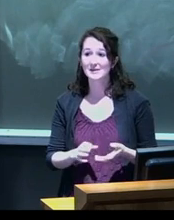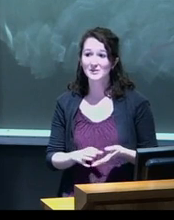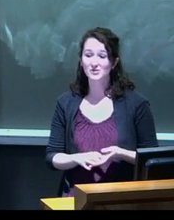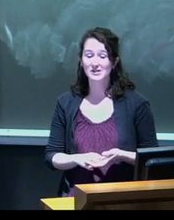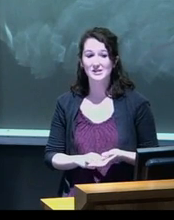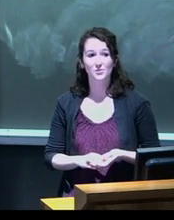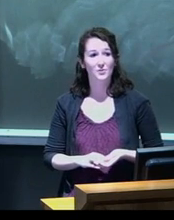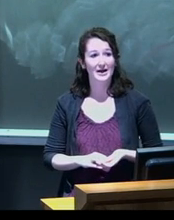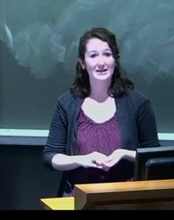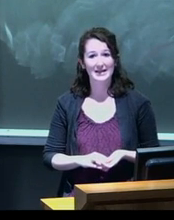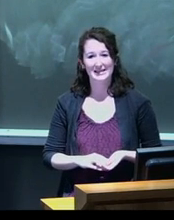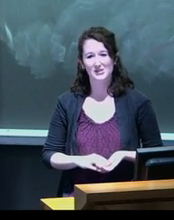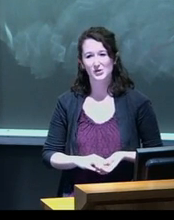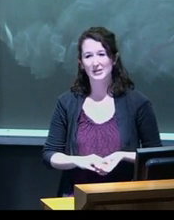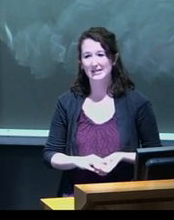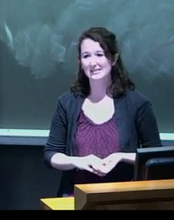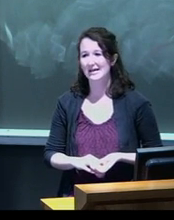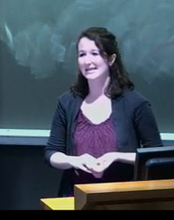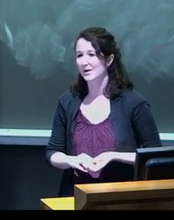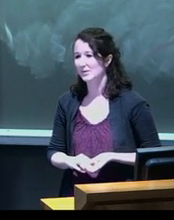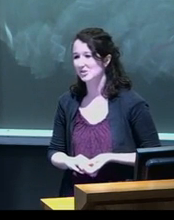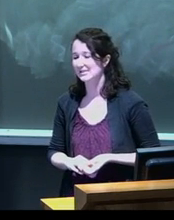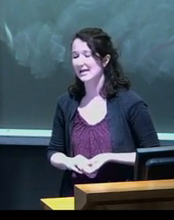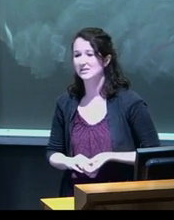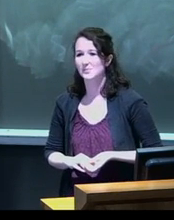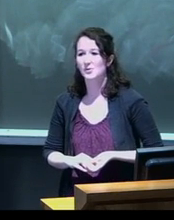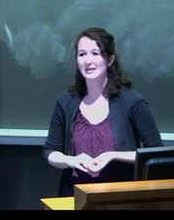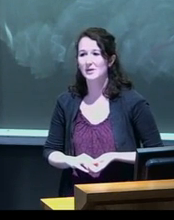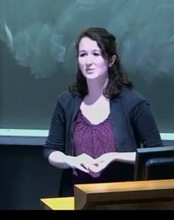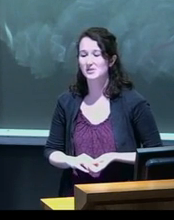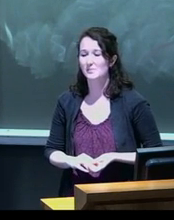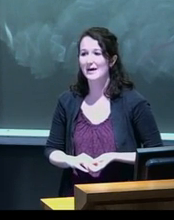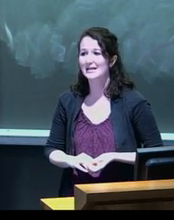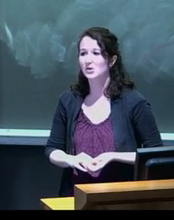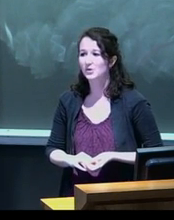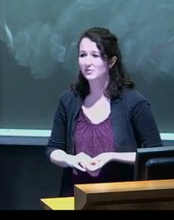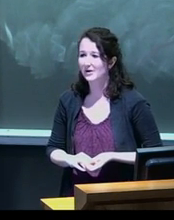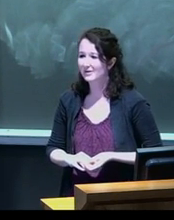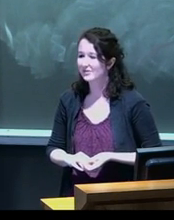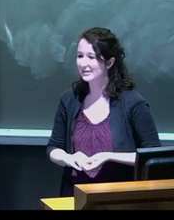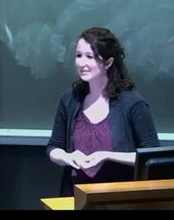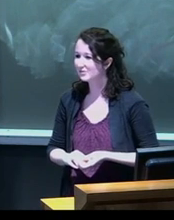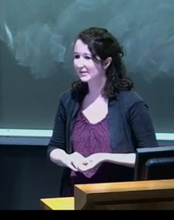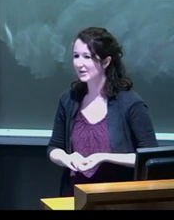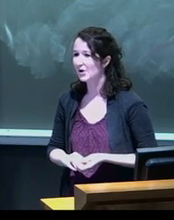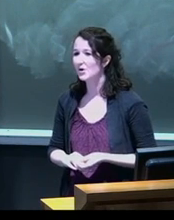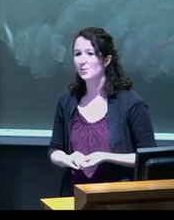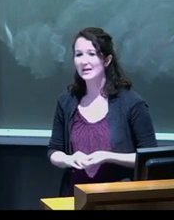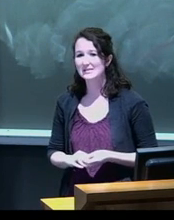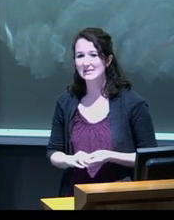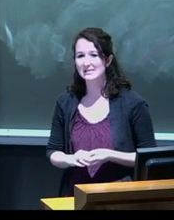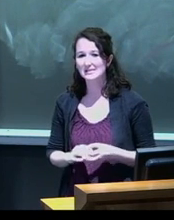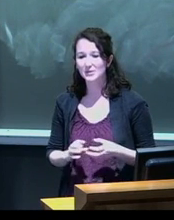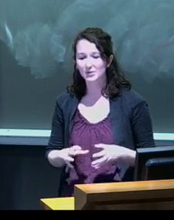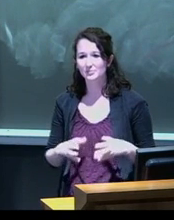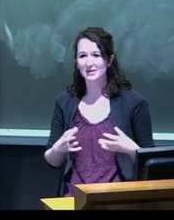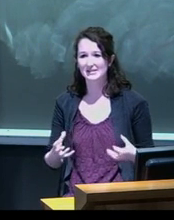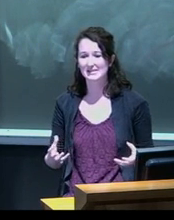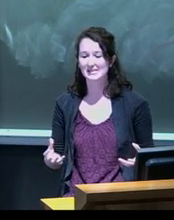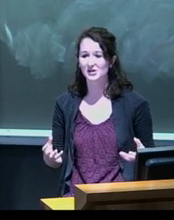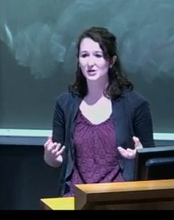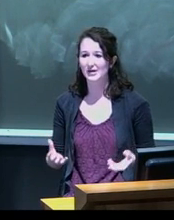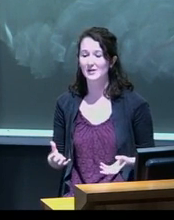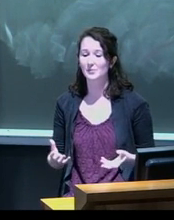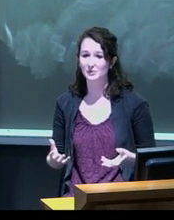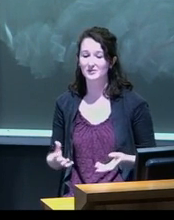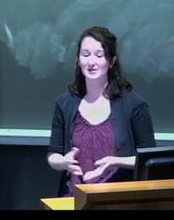This demonstrates that while externally sign languages and spoken languages might look very, very different, we can see similar